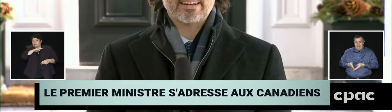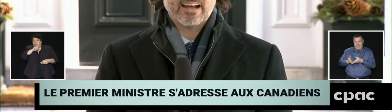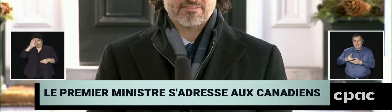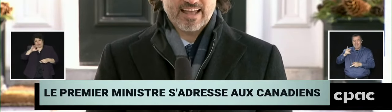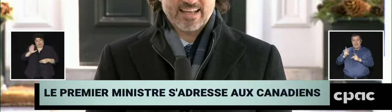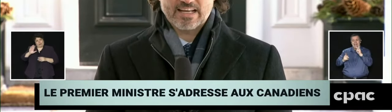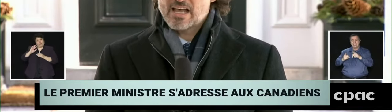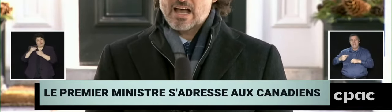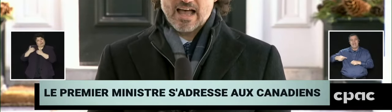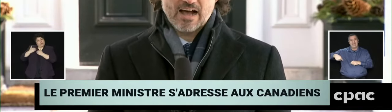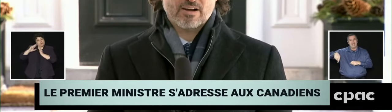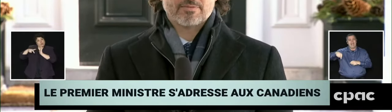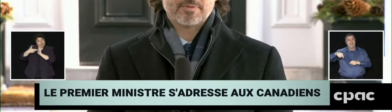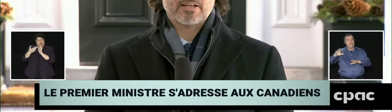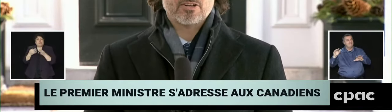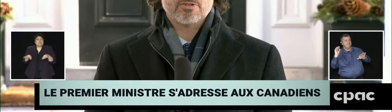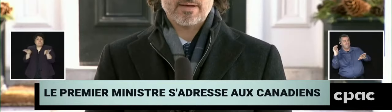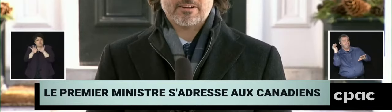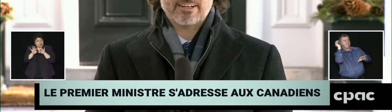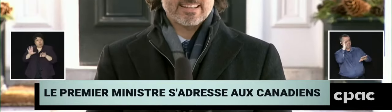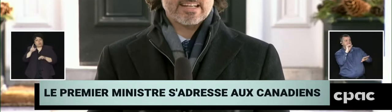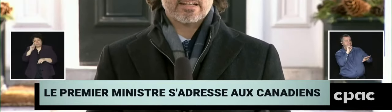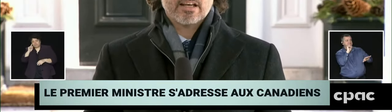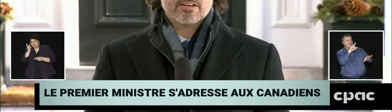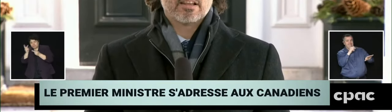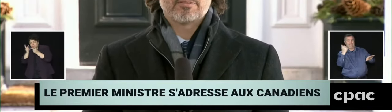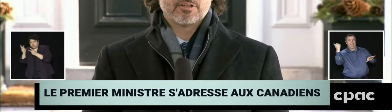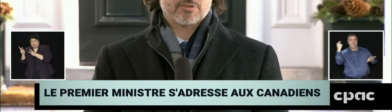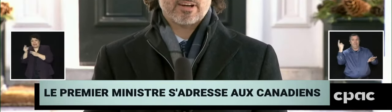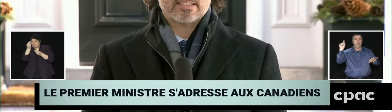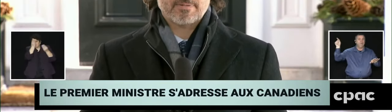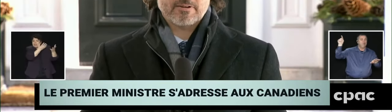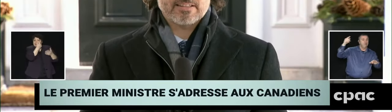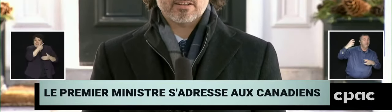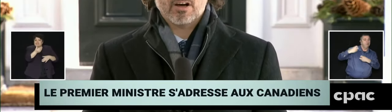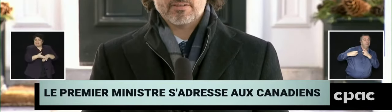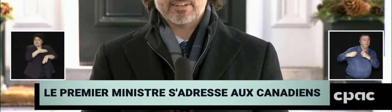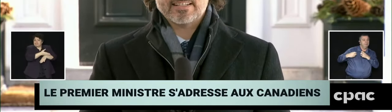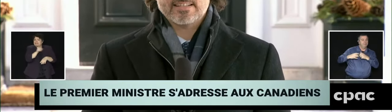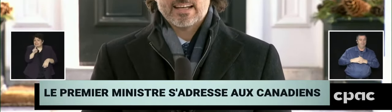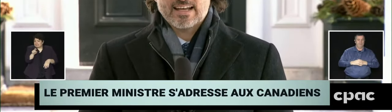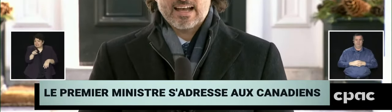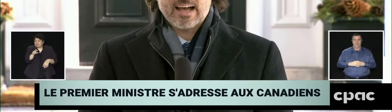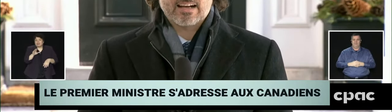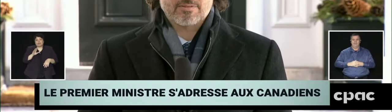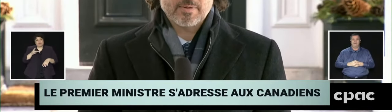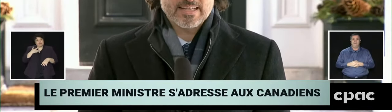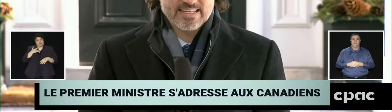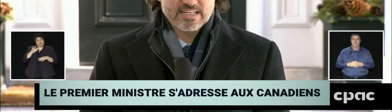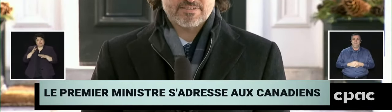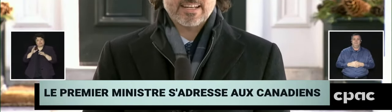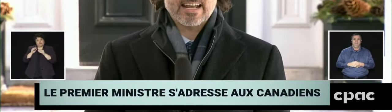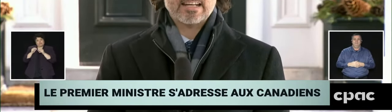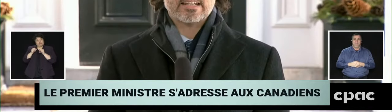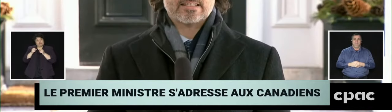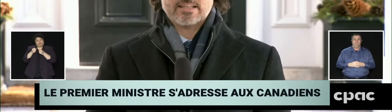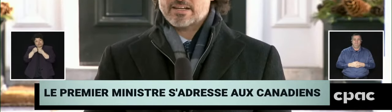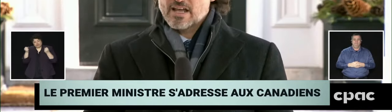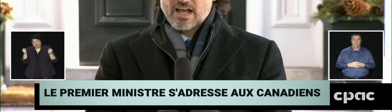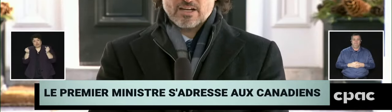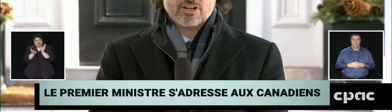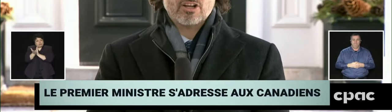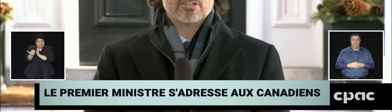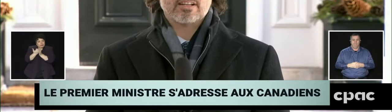role in flagging how government can do better. And indeed, the level of transparency and confidence a government can give Canadians